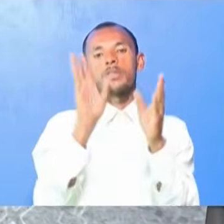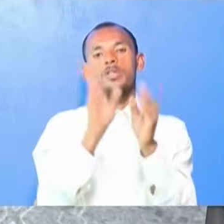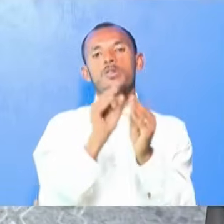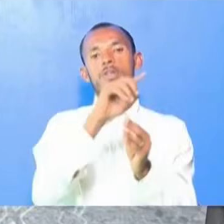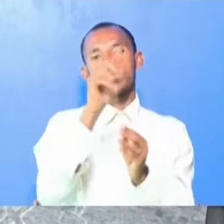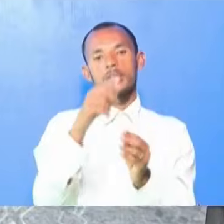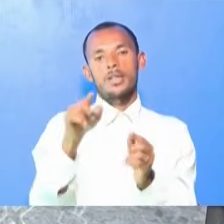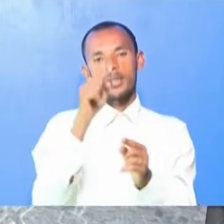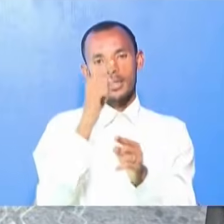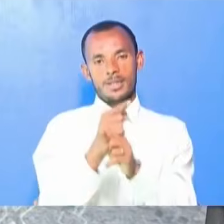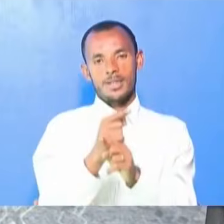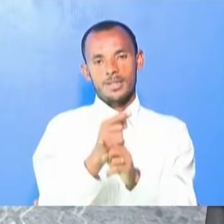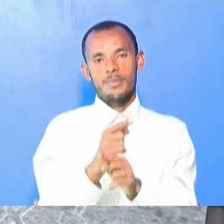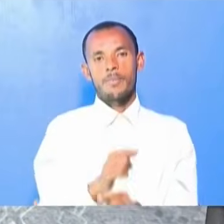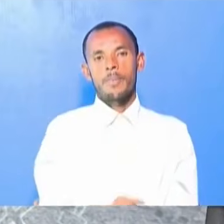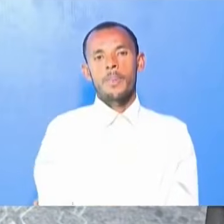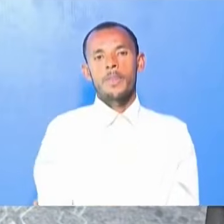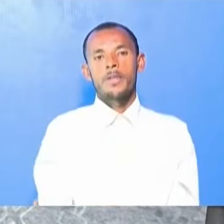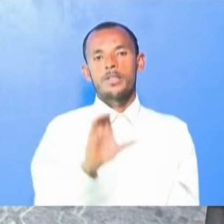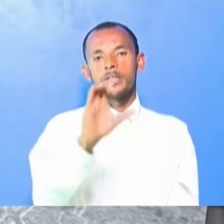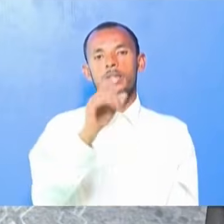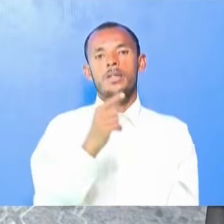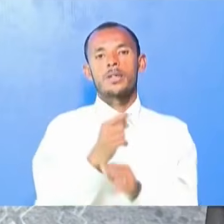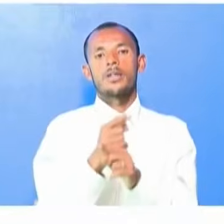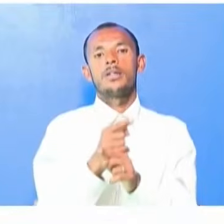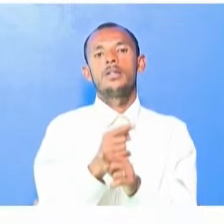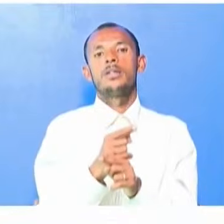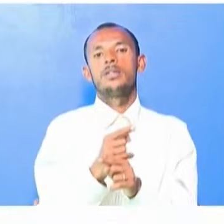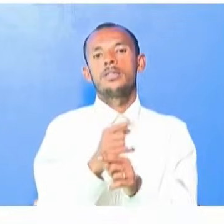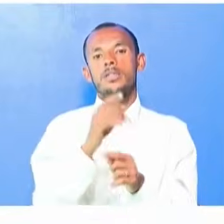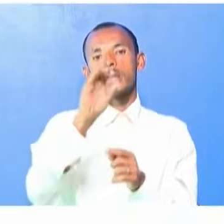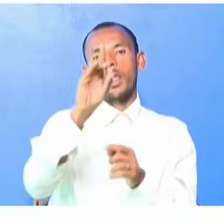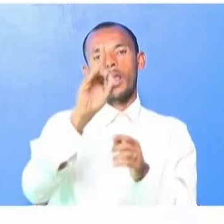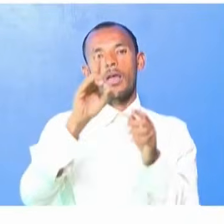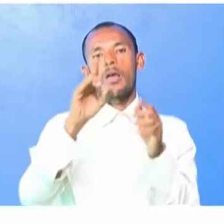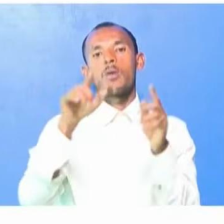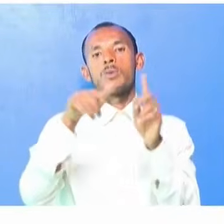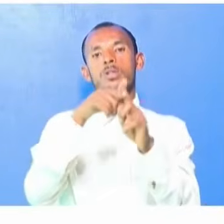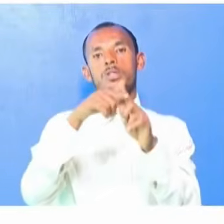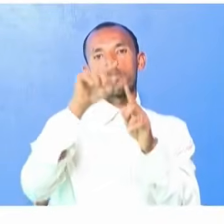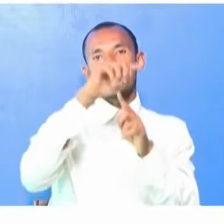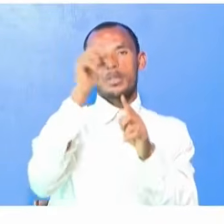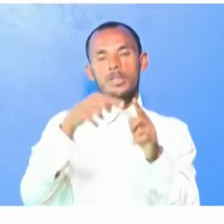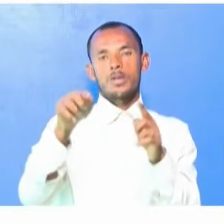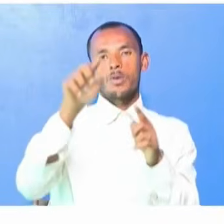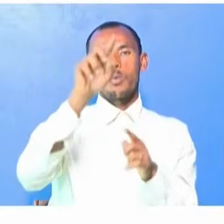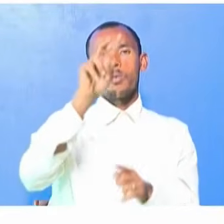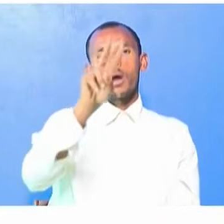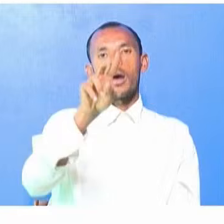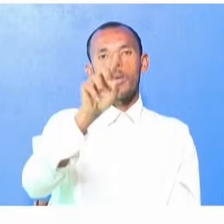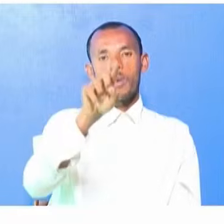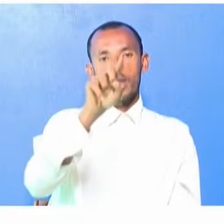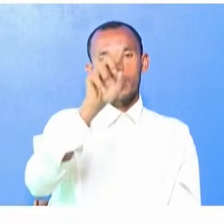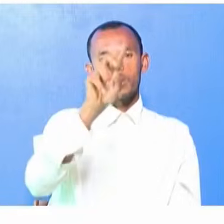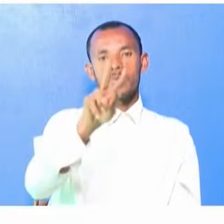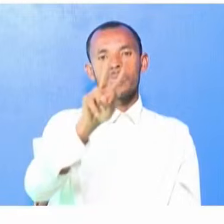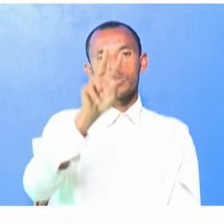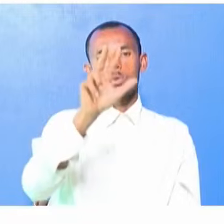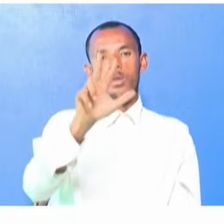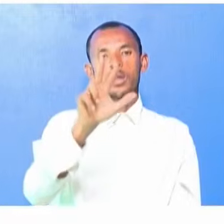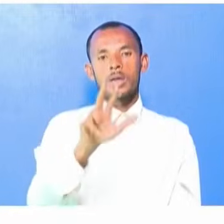integer. Here, positive integers, 1, 2, 3, and so on.